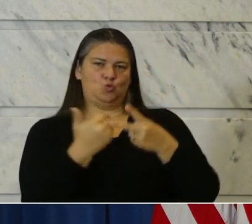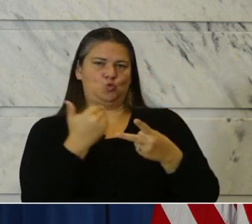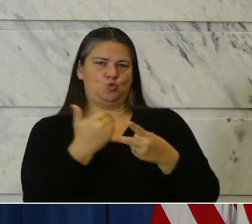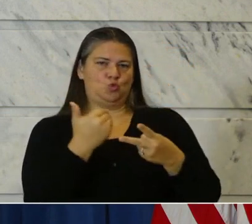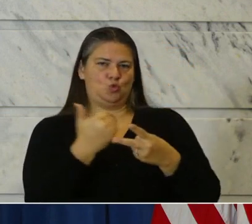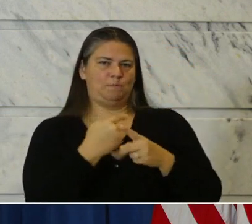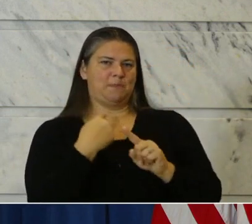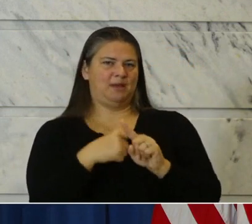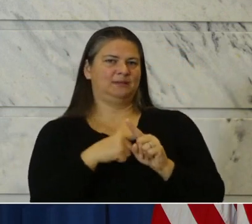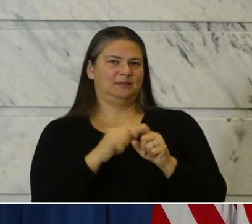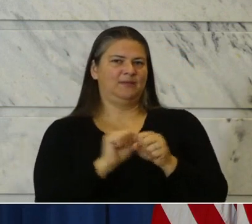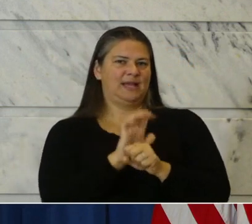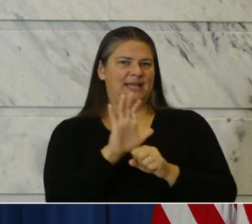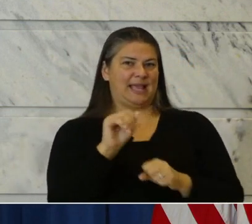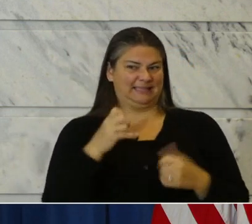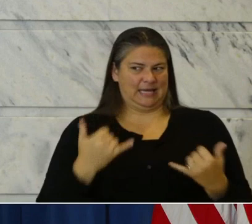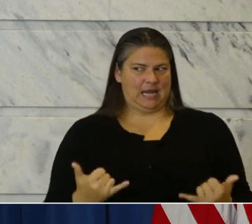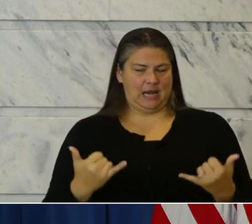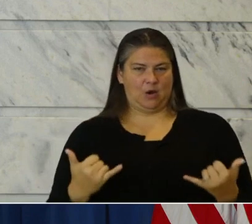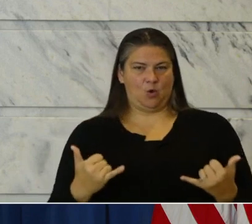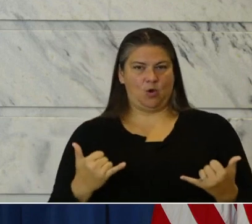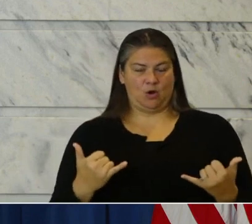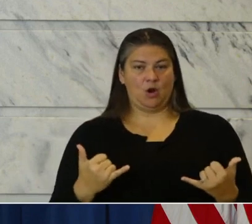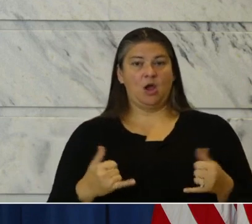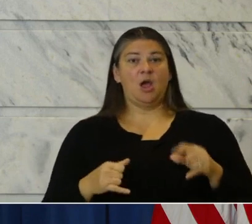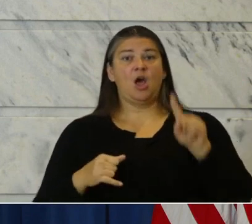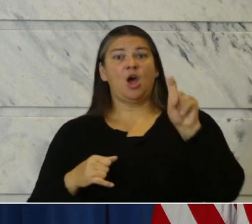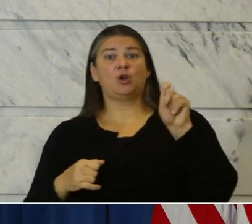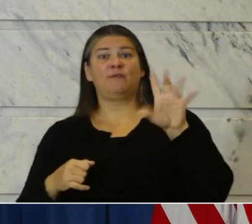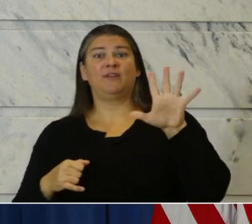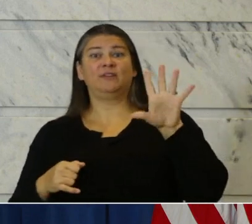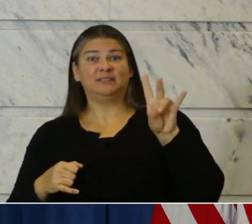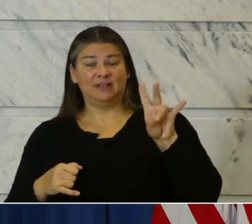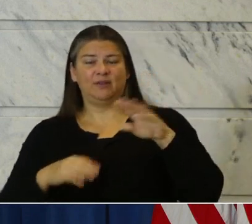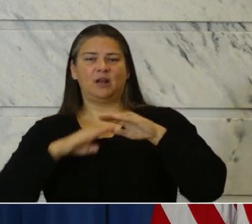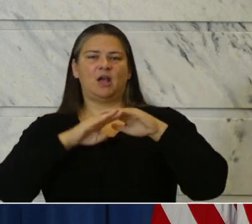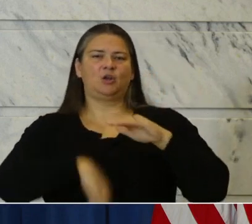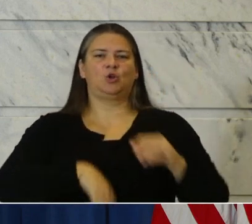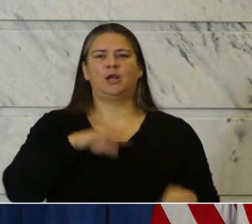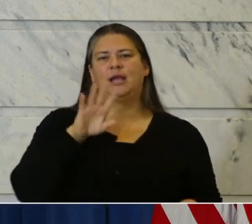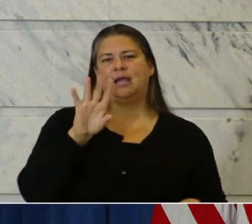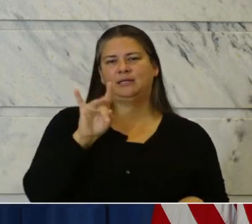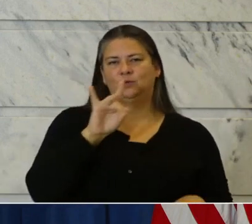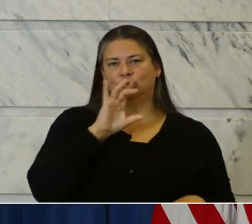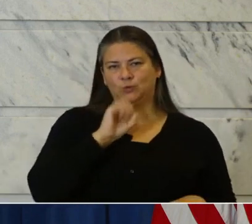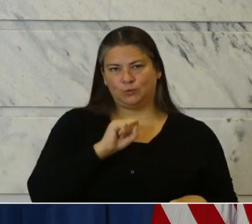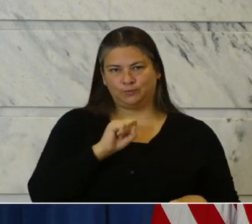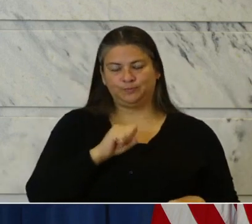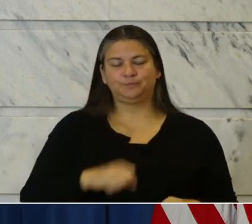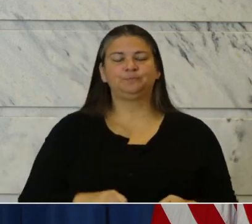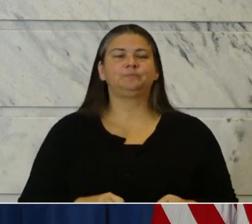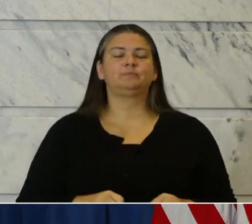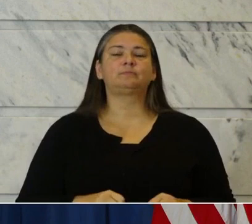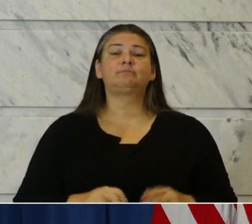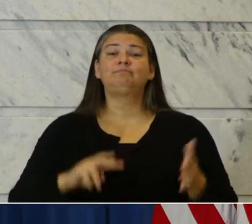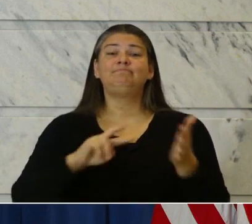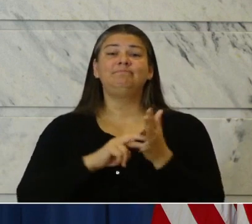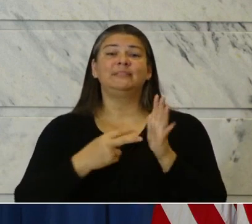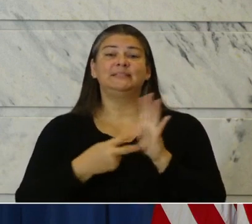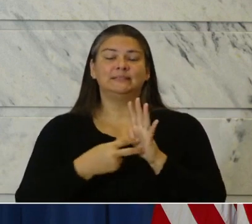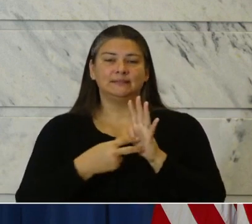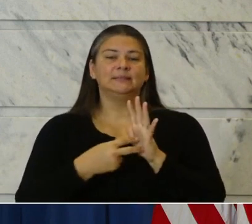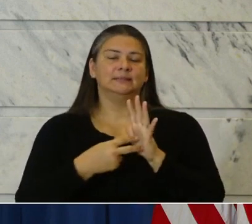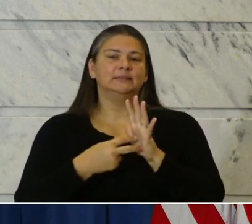COVID-19. 157 of those are kids under 18 years old. What that means is that we are on